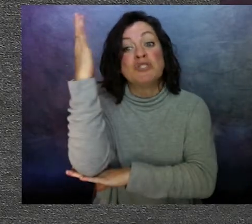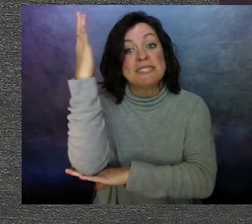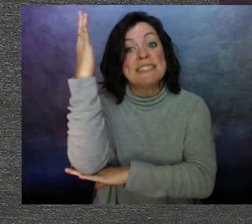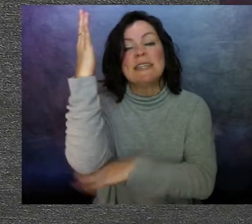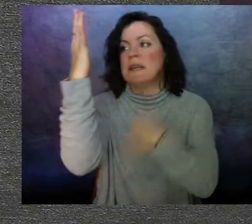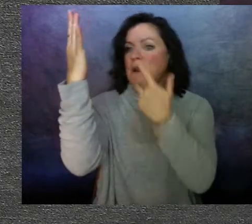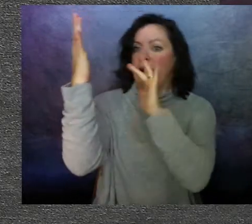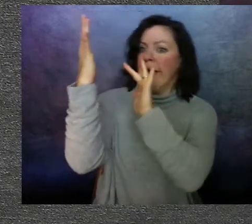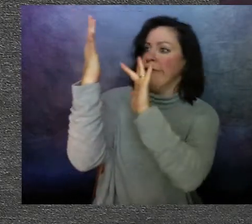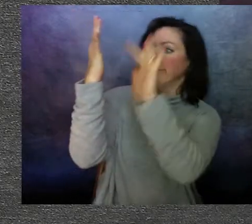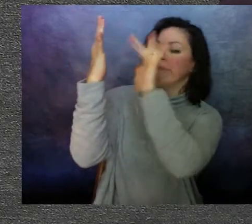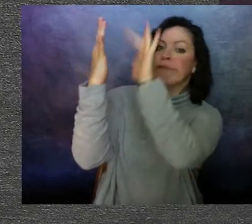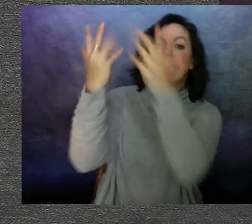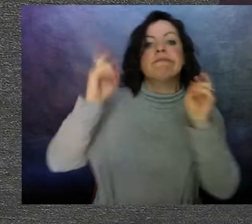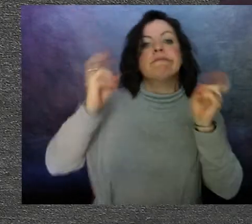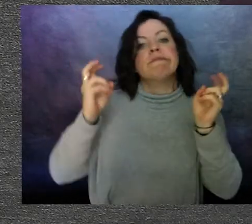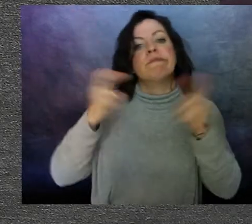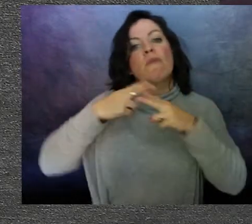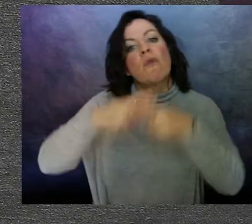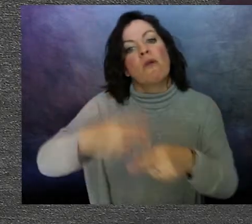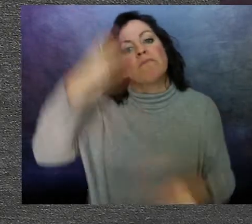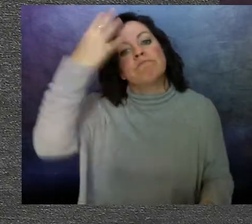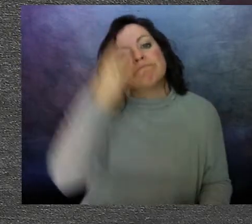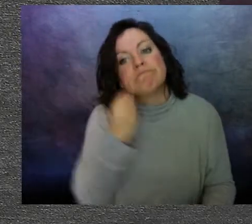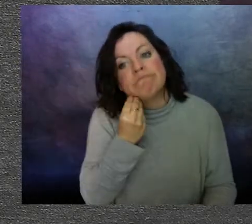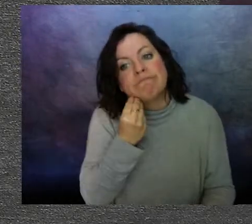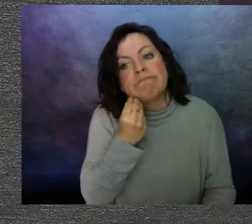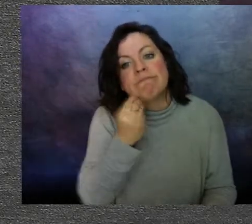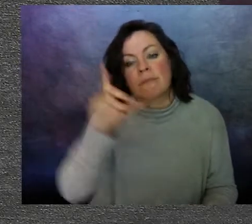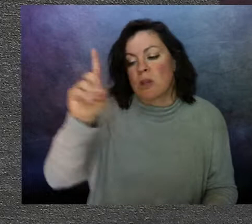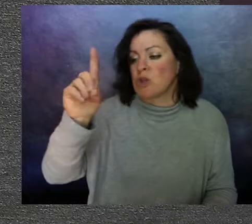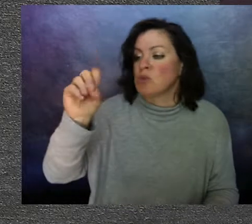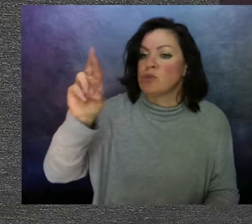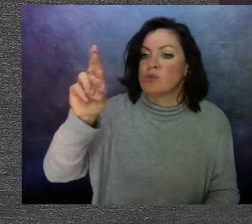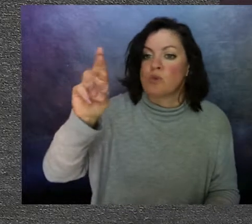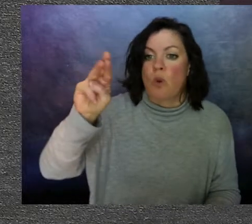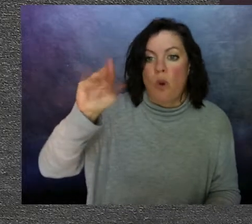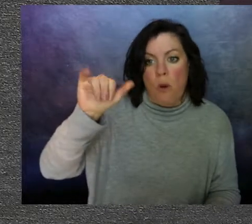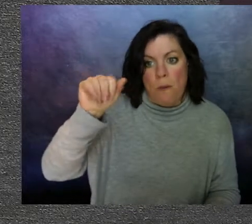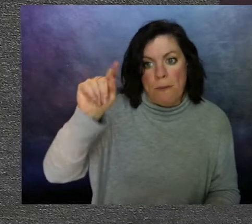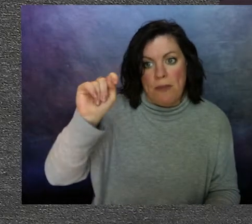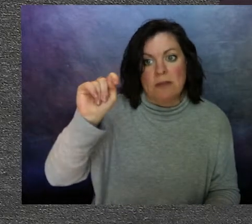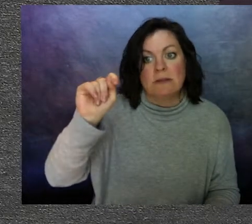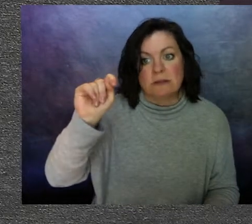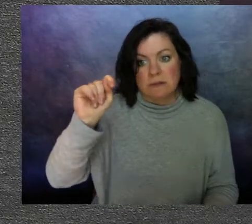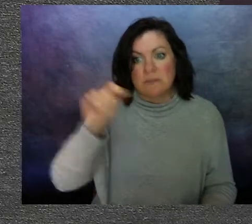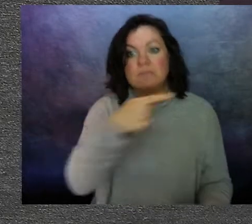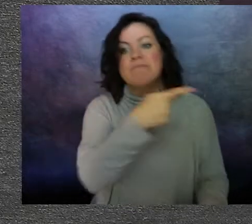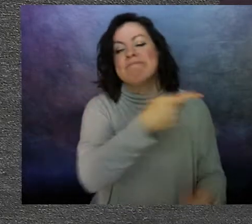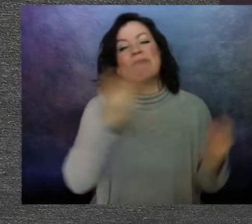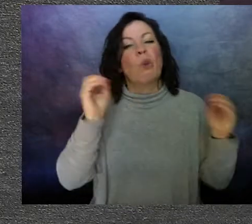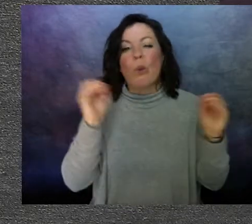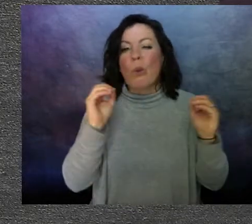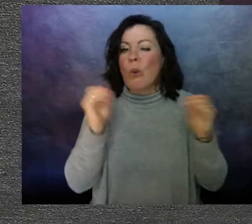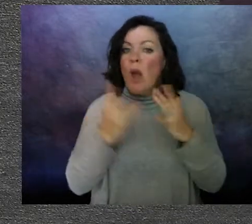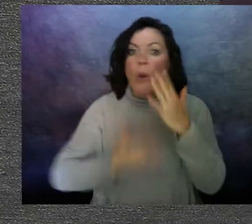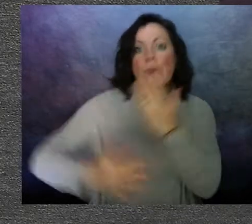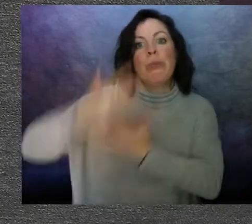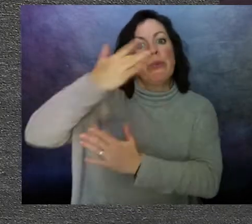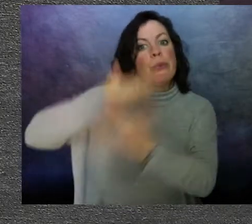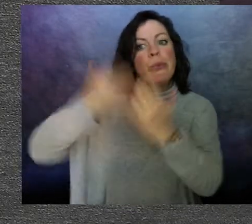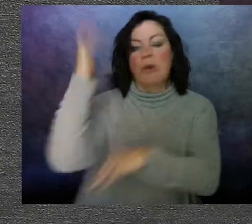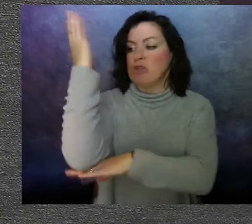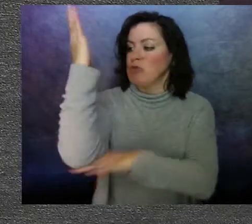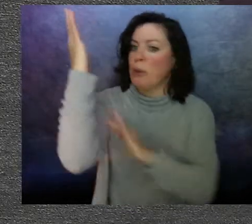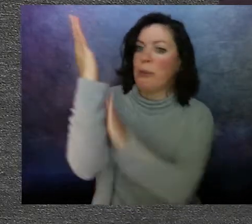sleep. And when they are dormant or sleeping, it is hard for them to produce food to feed the tender leaves. They are